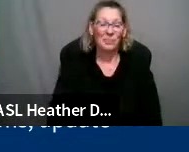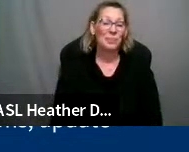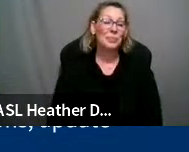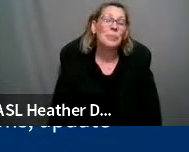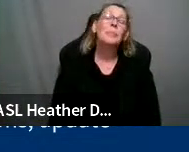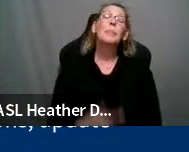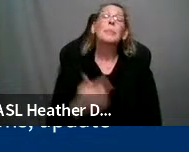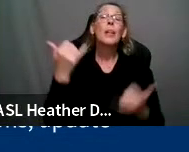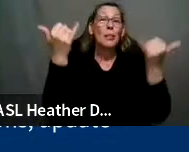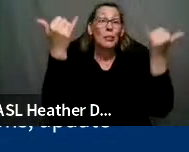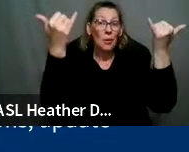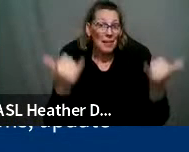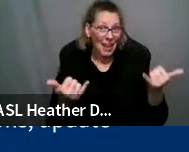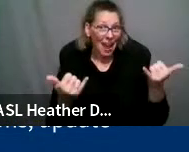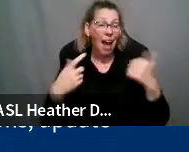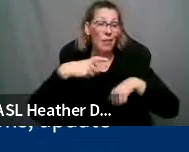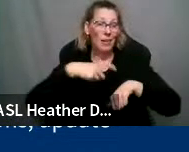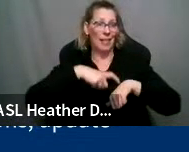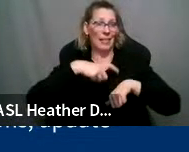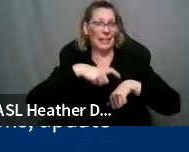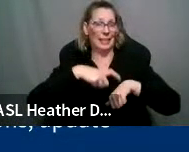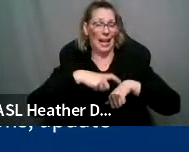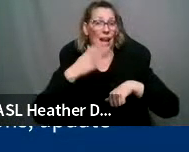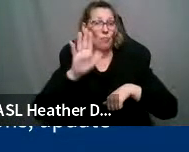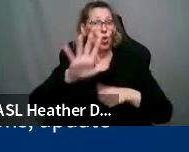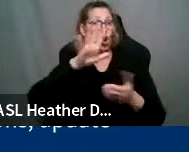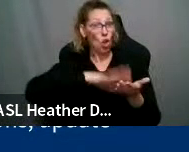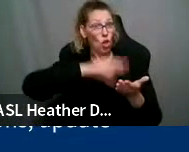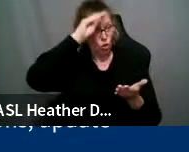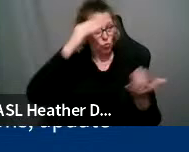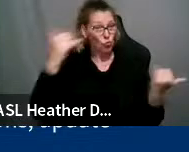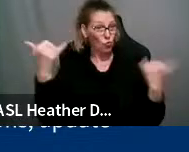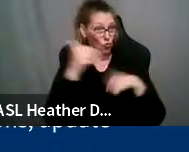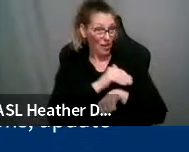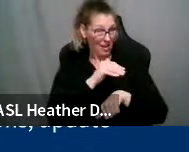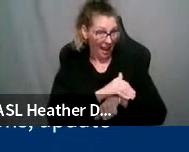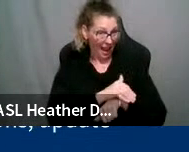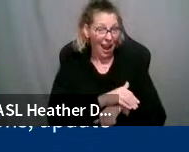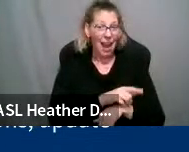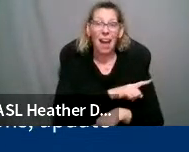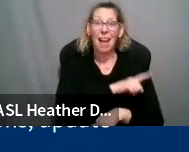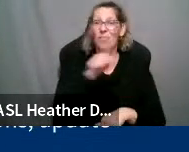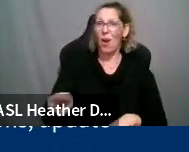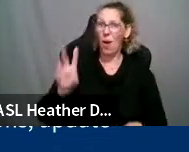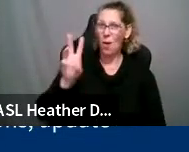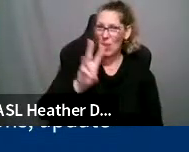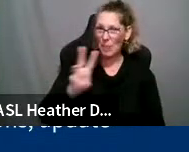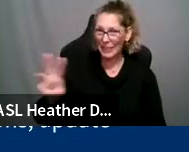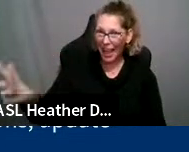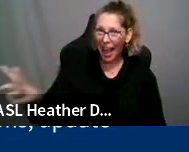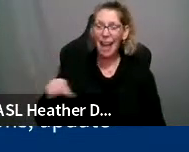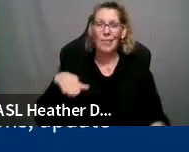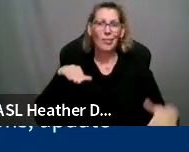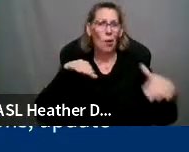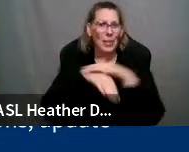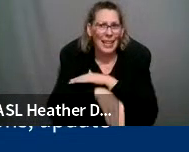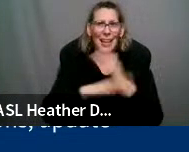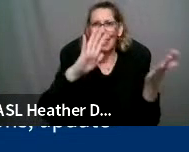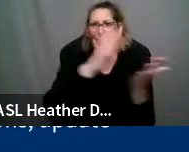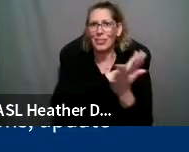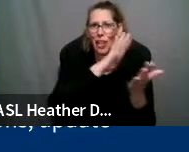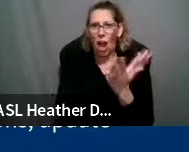So now is the time to take what you've learned tonight, go on our website, go back into the document,